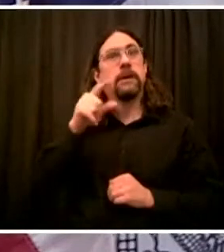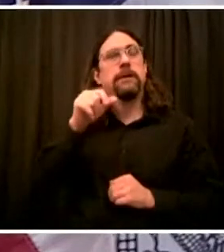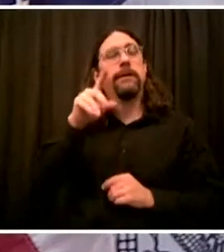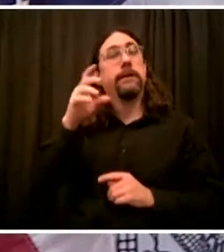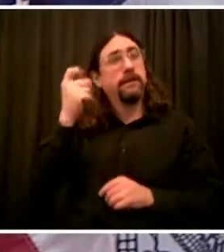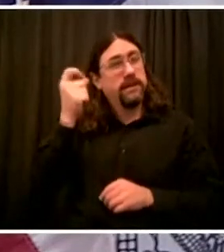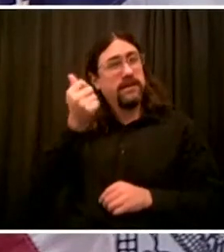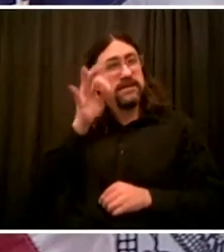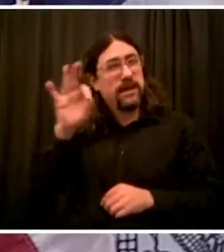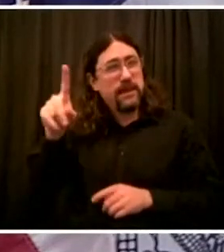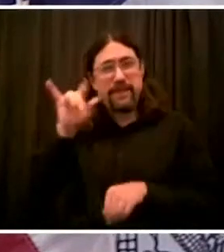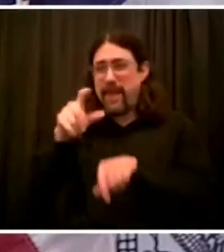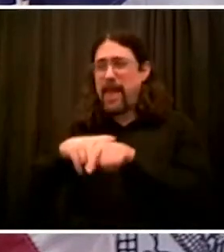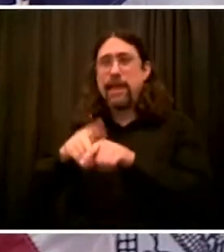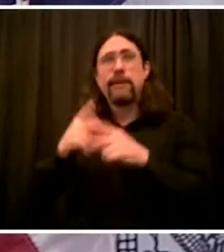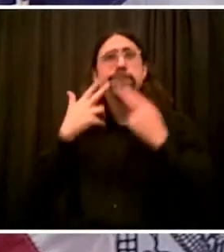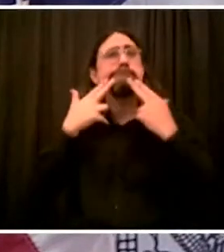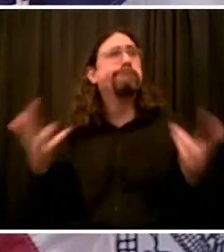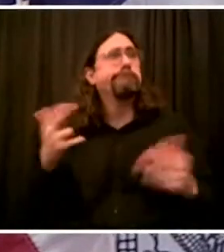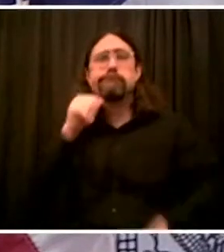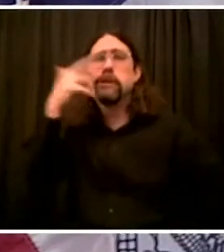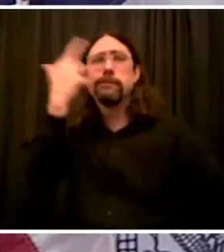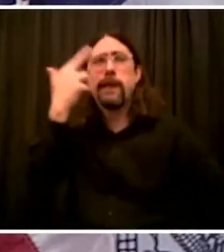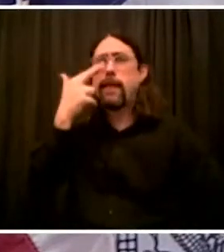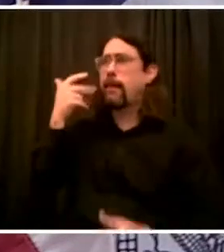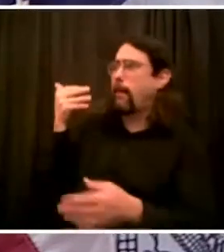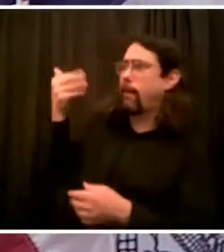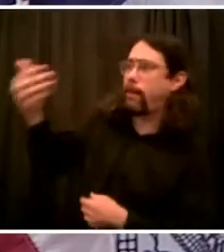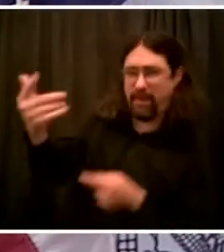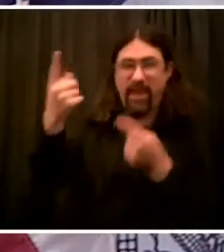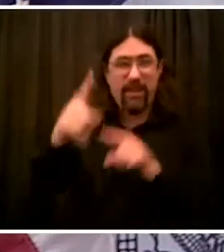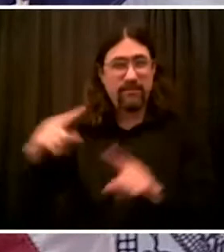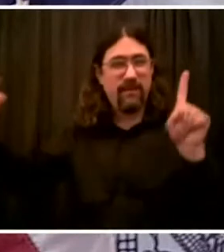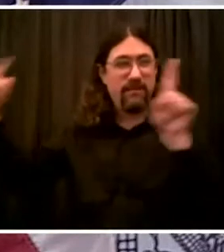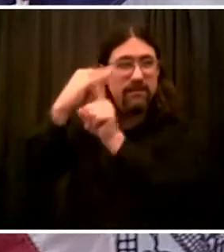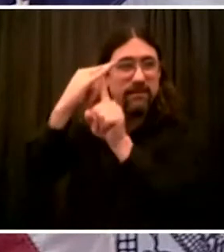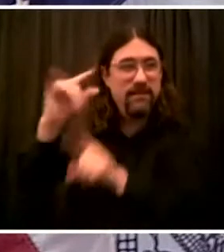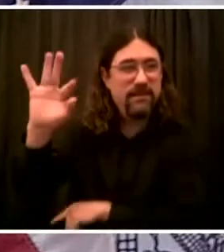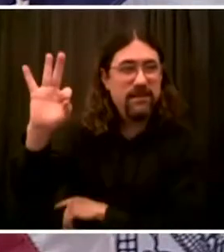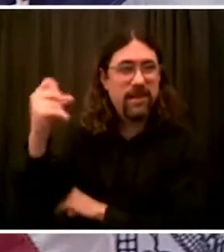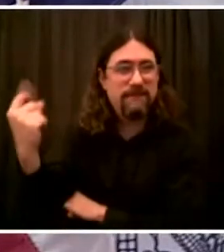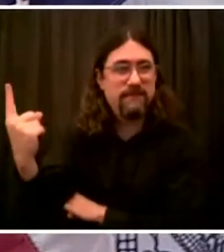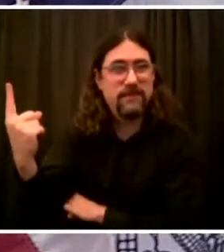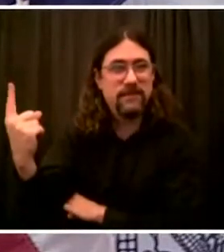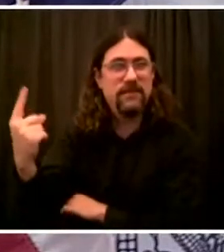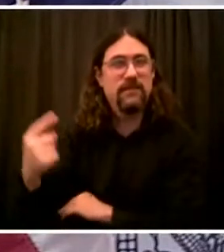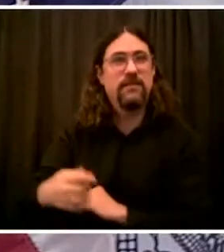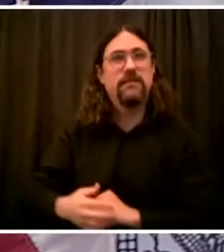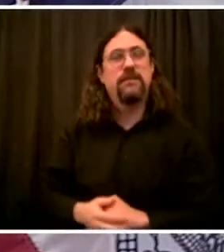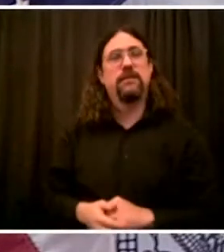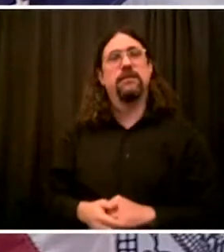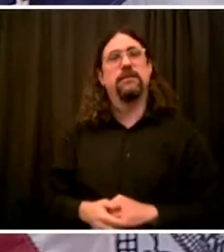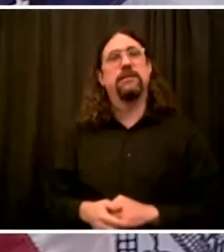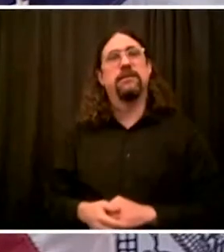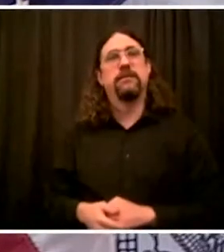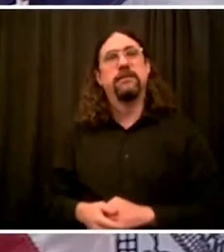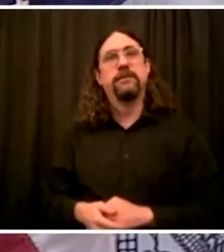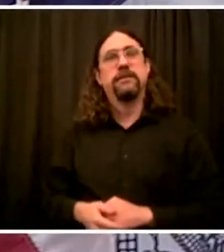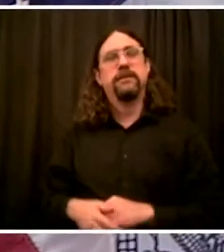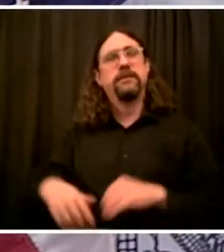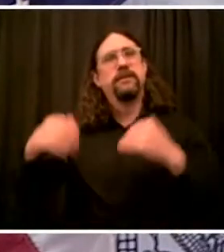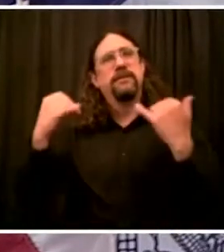When you think about this city's history, the strength of New York City, the strength of New Yorkers,